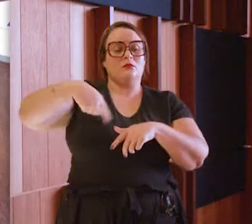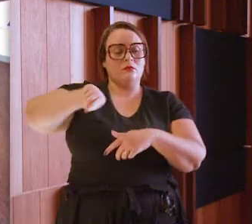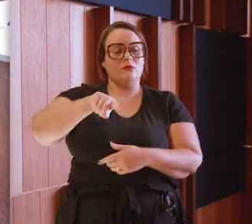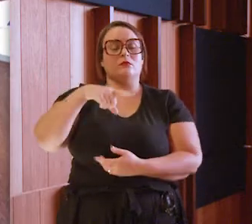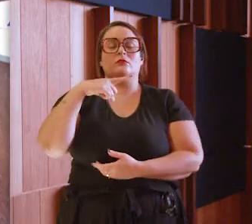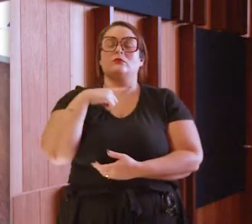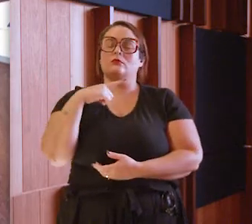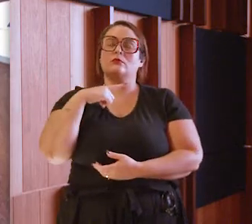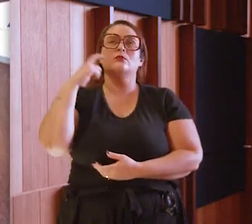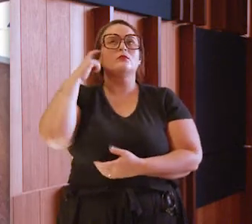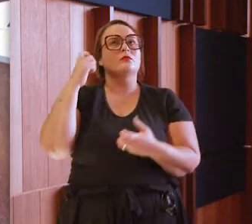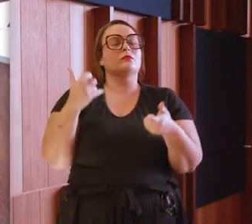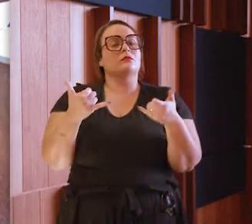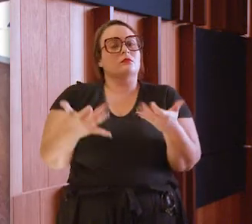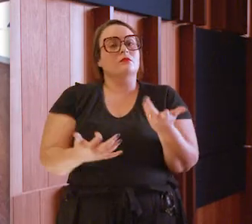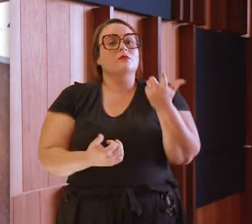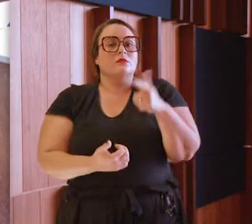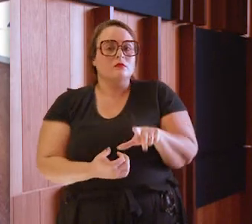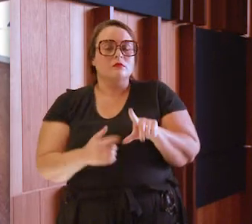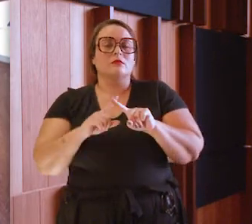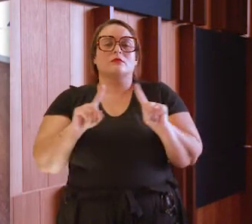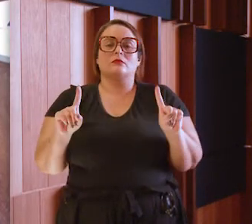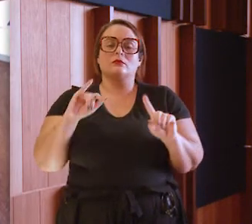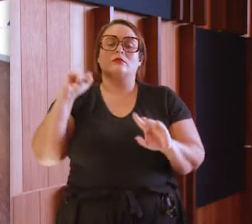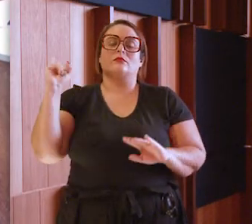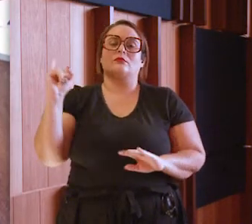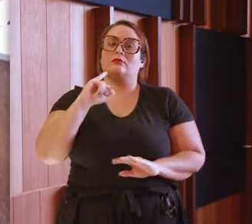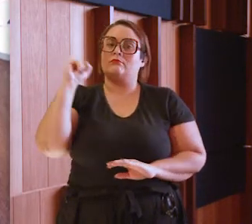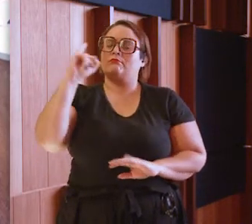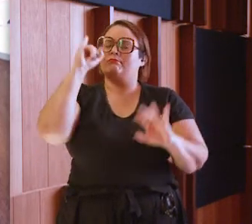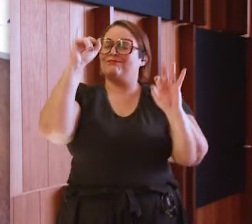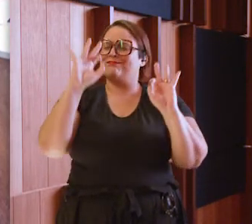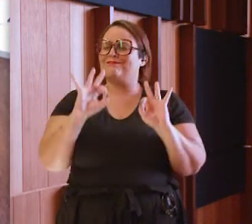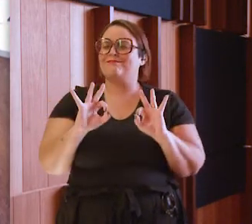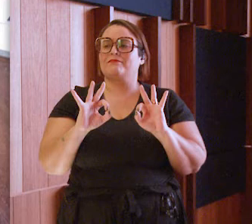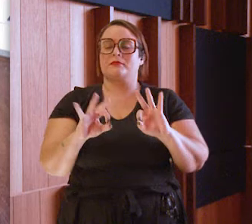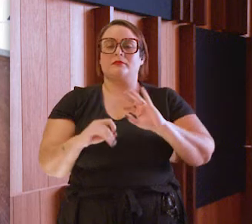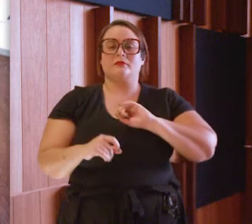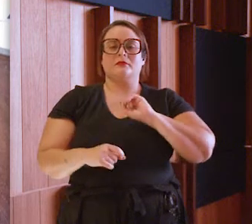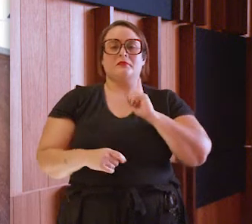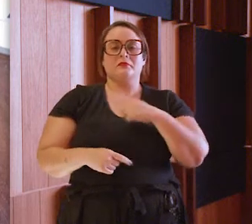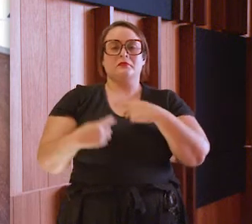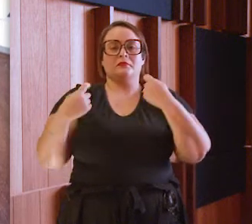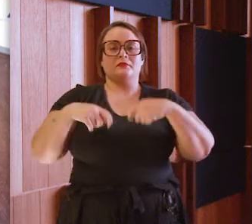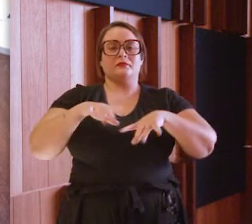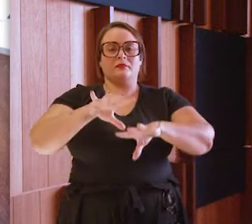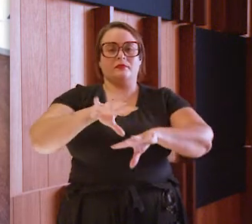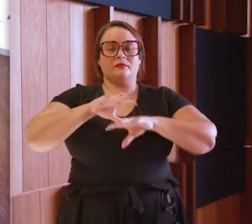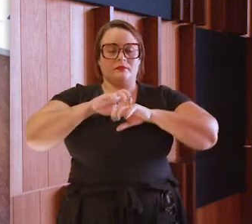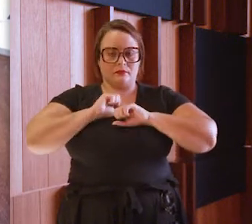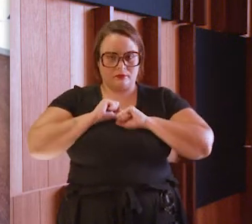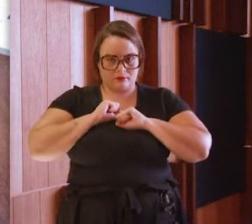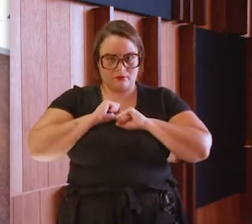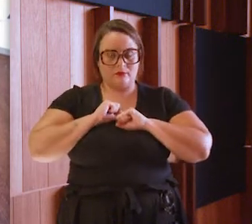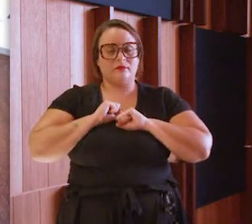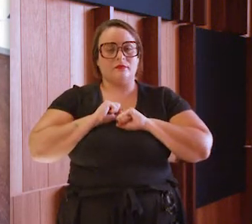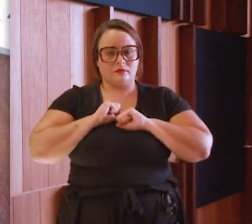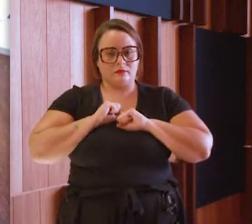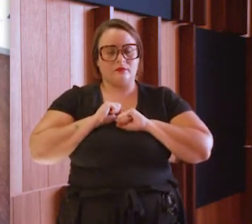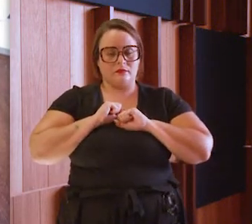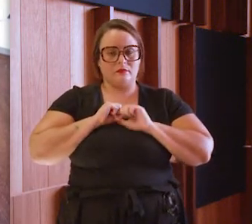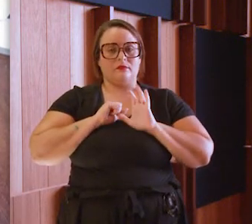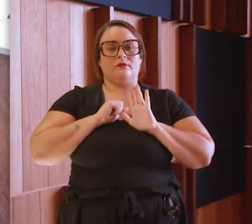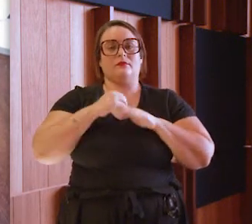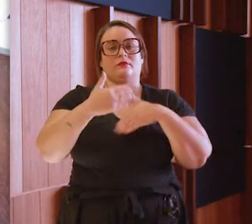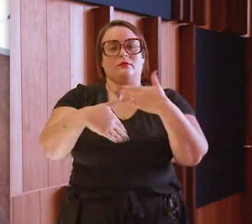going to be more important than ever to get it right in the period, try to avoid controversy, and if necessary, also the complex and